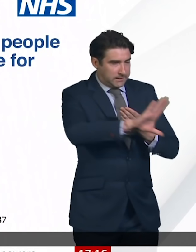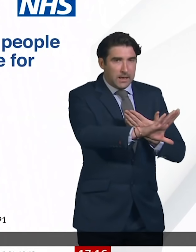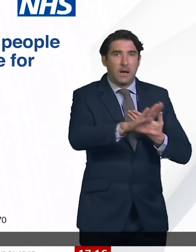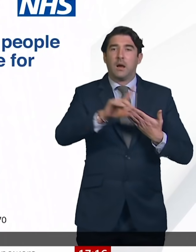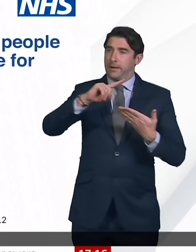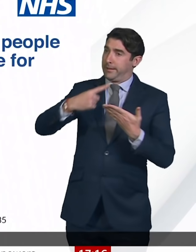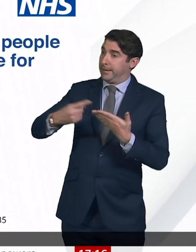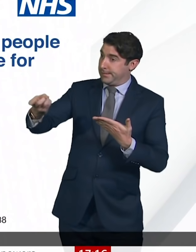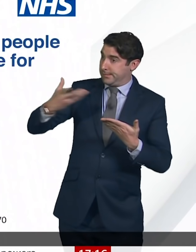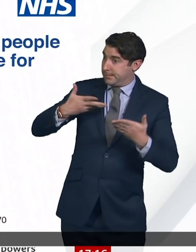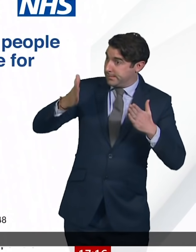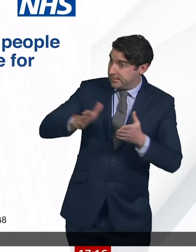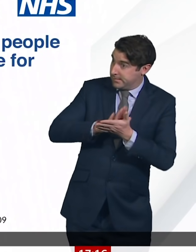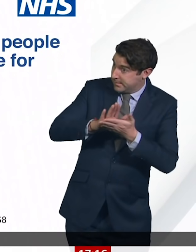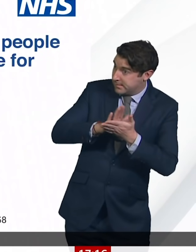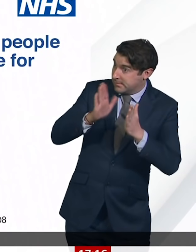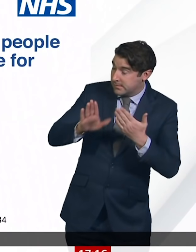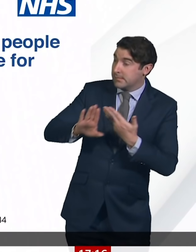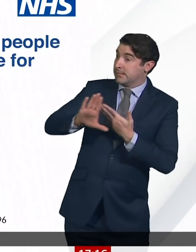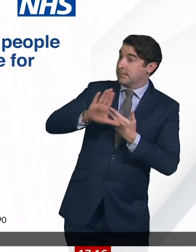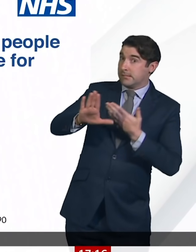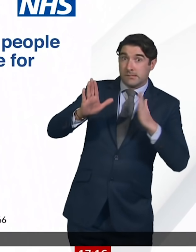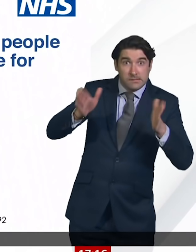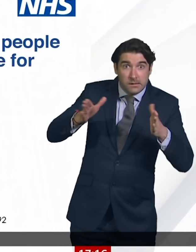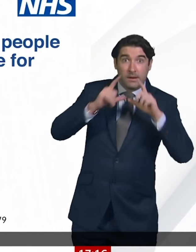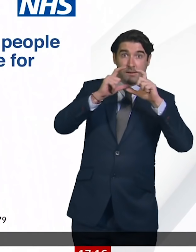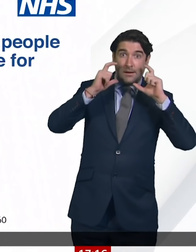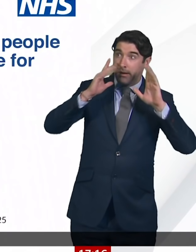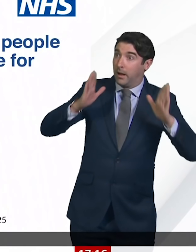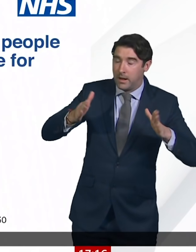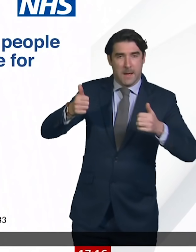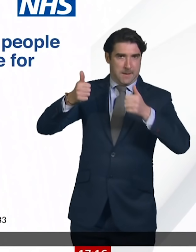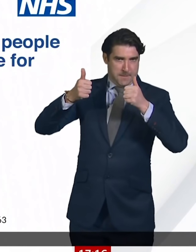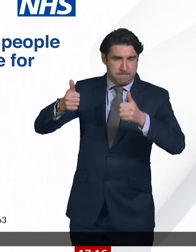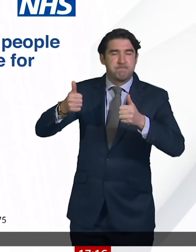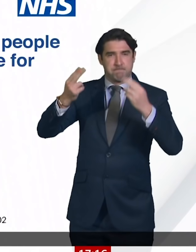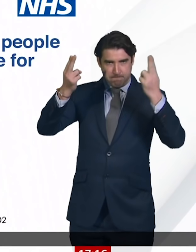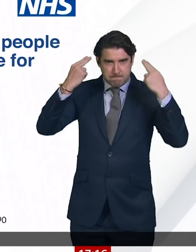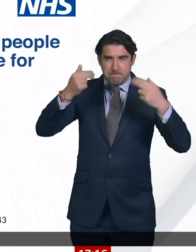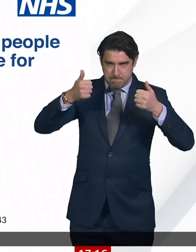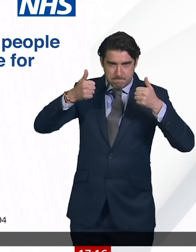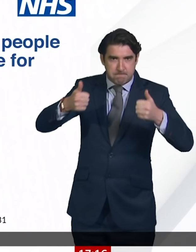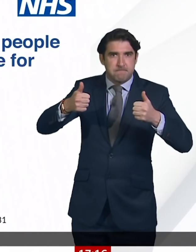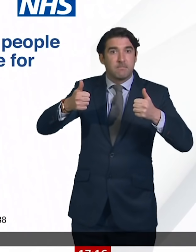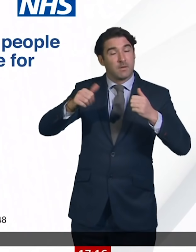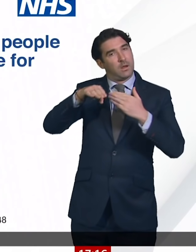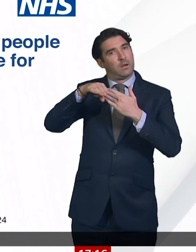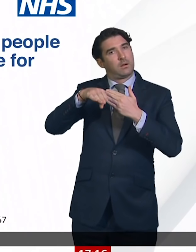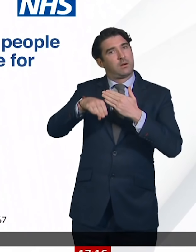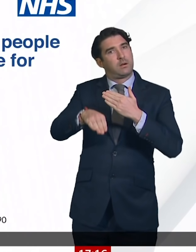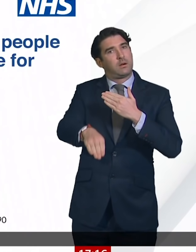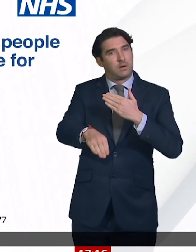all the rules about hands, face and space, and we had significant things that led to people not coming together